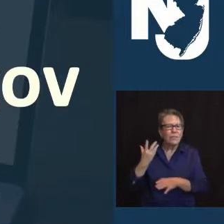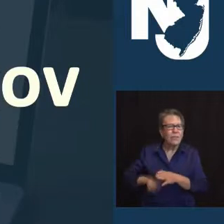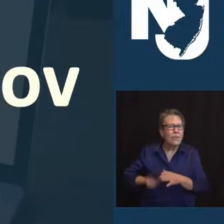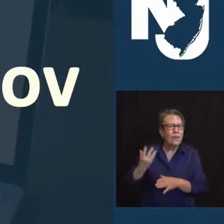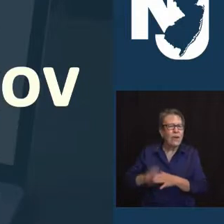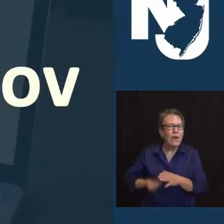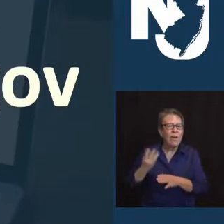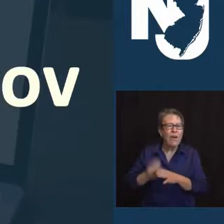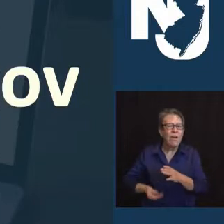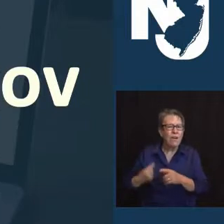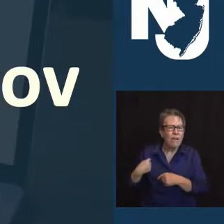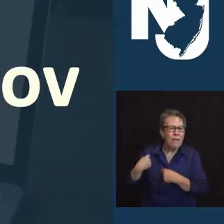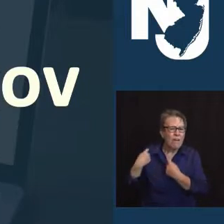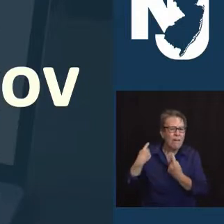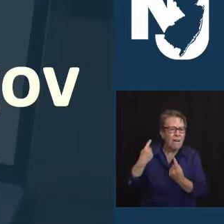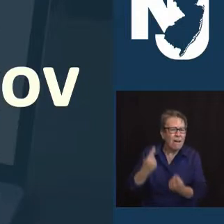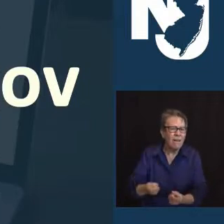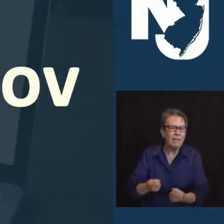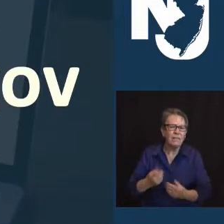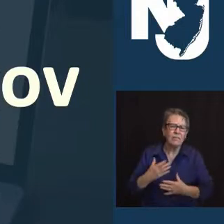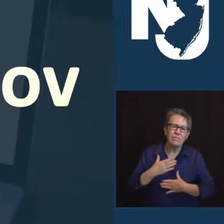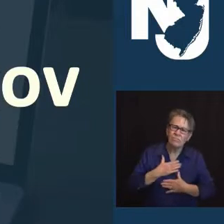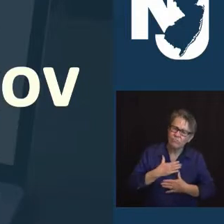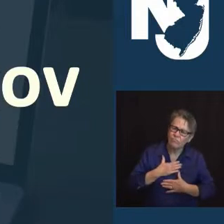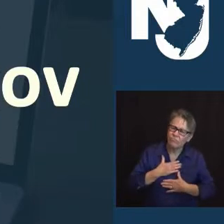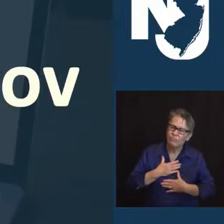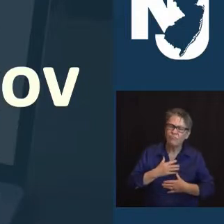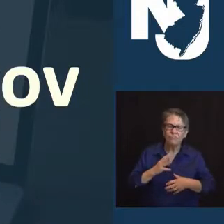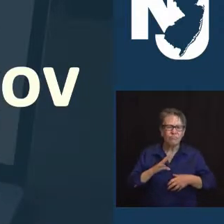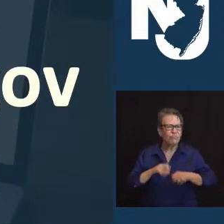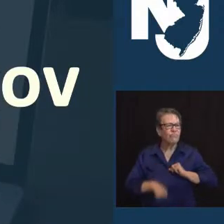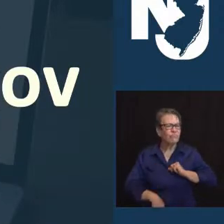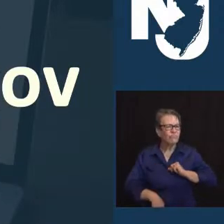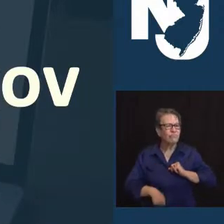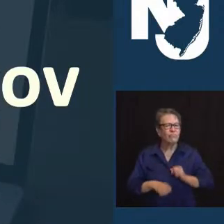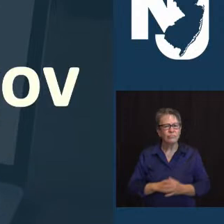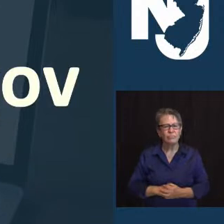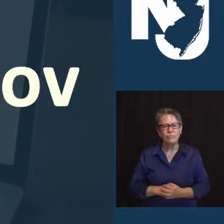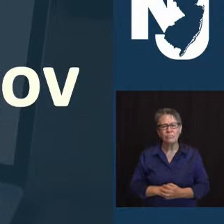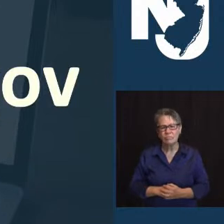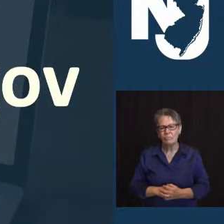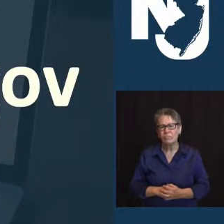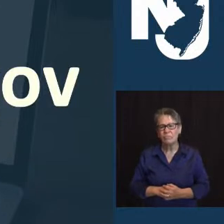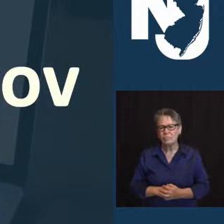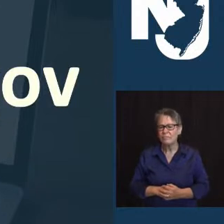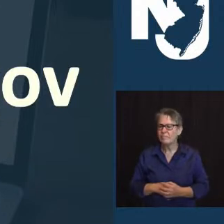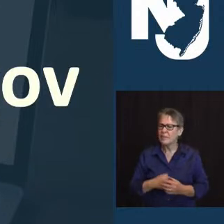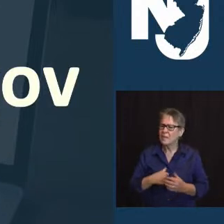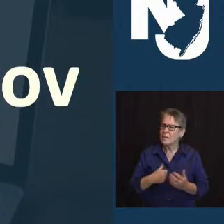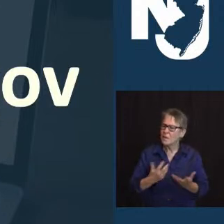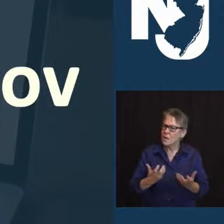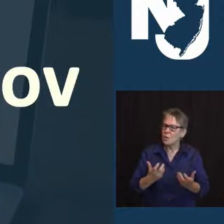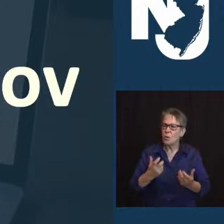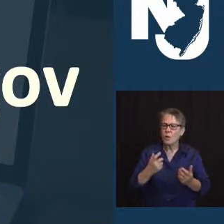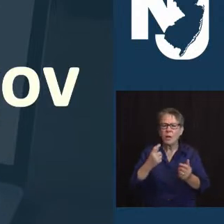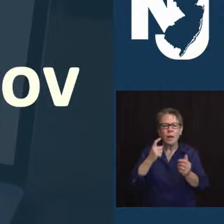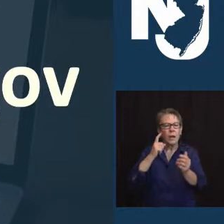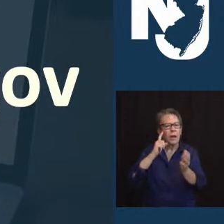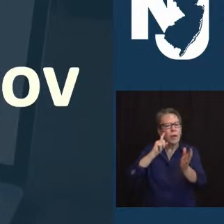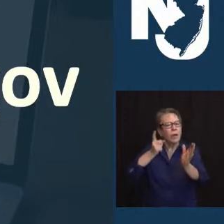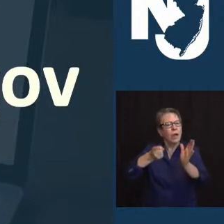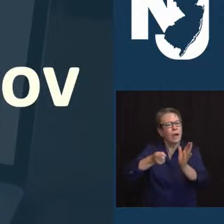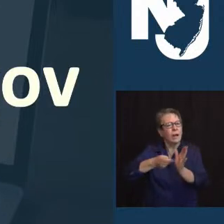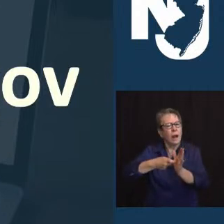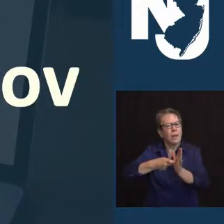behind. Now, before I pass the baton to Judy, I want to acknowledge the efforts again of the Department of Community Affairs under